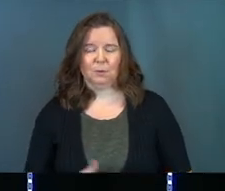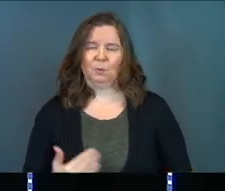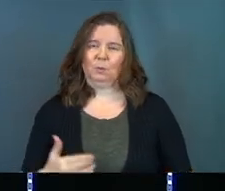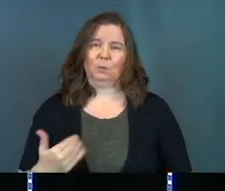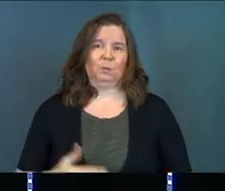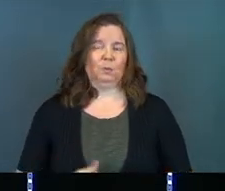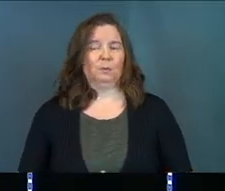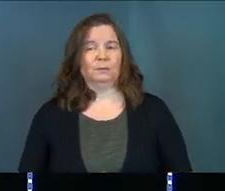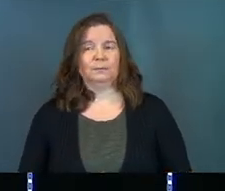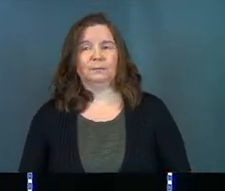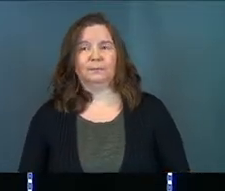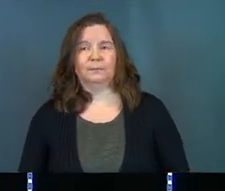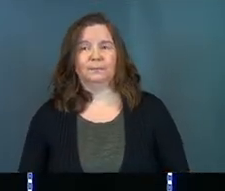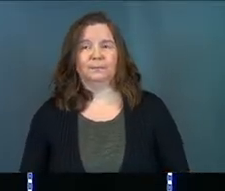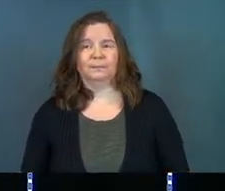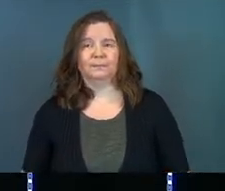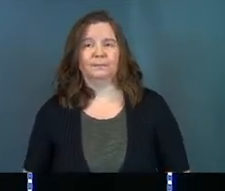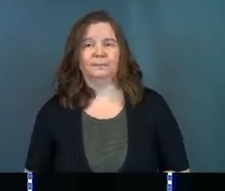Woo.